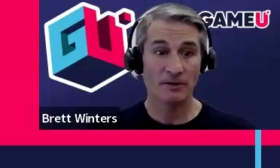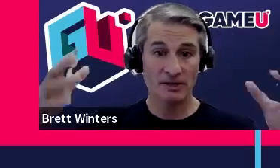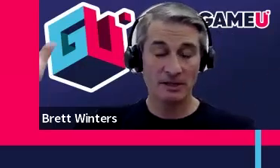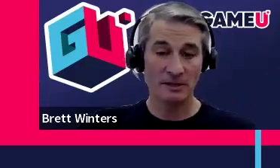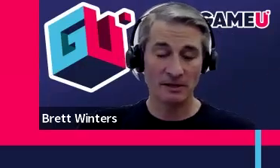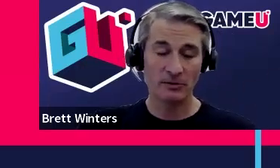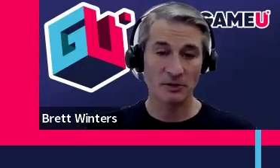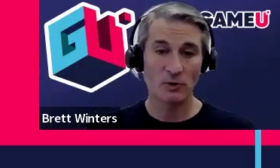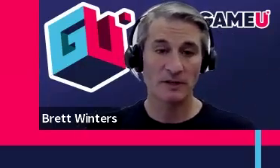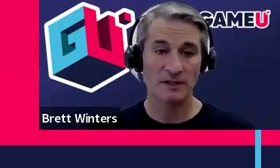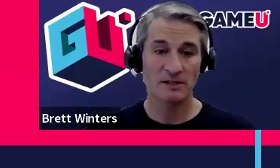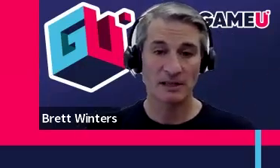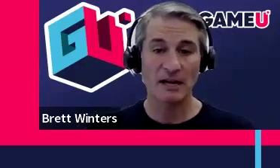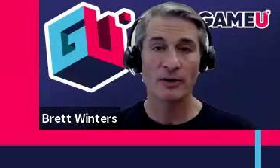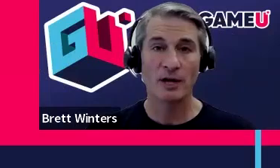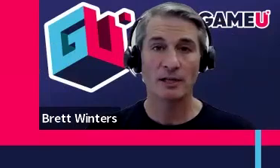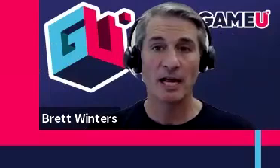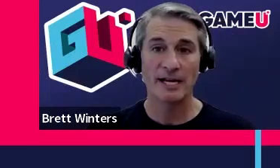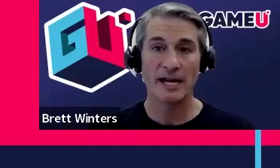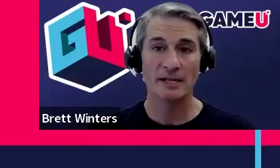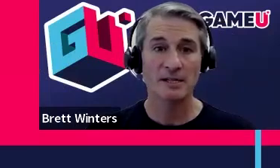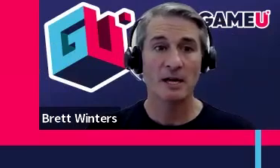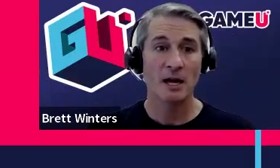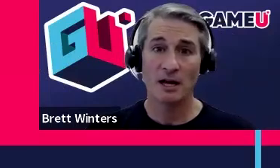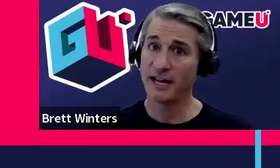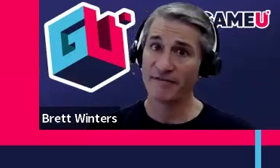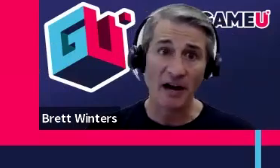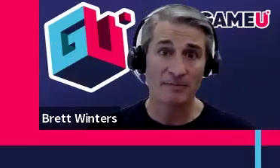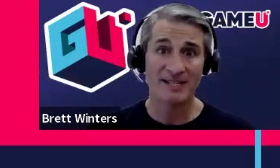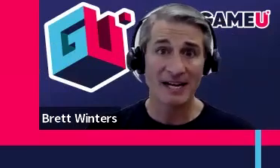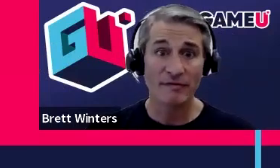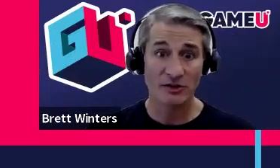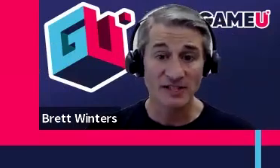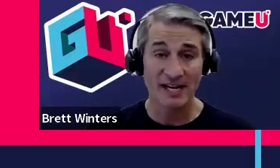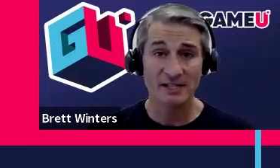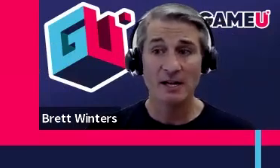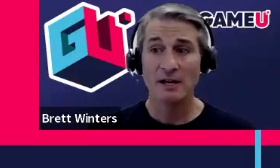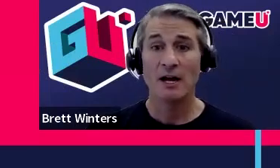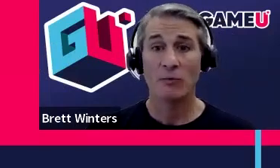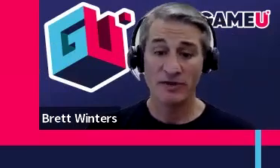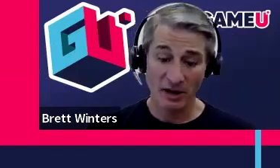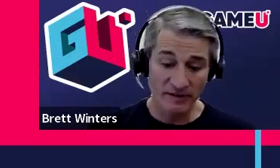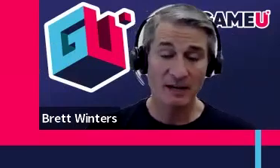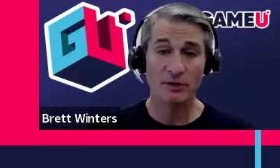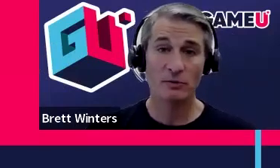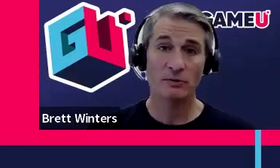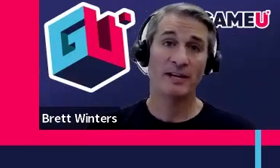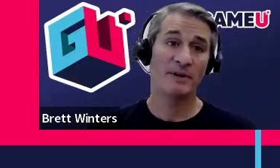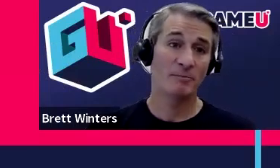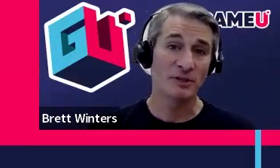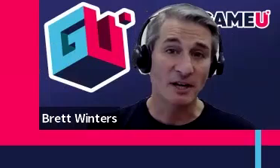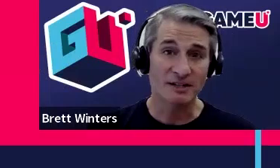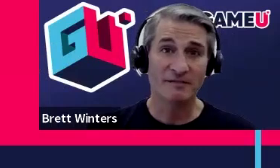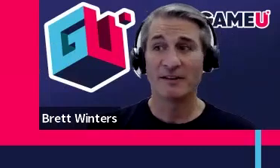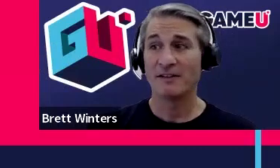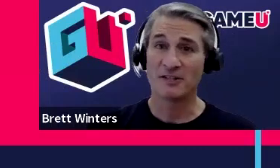In this world, there's a lot going on online. And again, a father myself, I understand when they're with Game U,